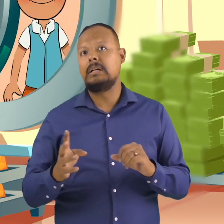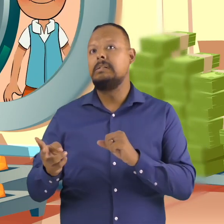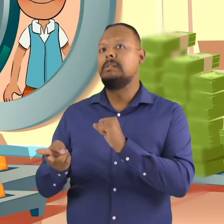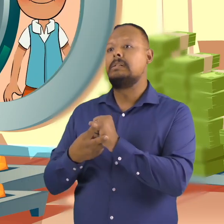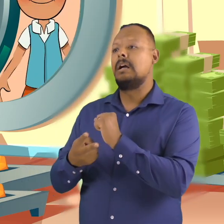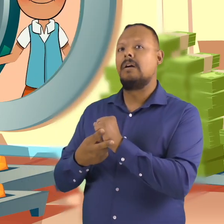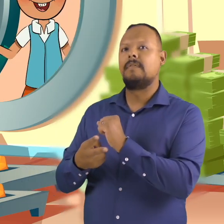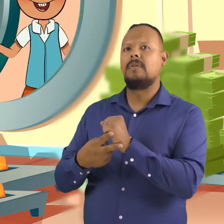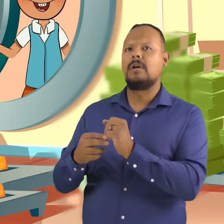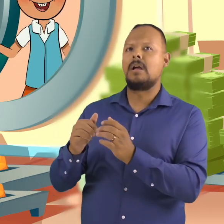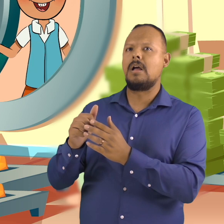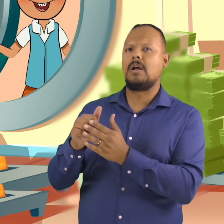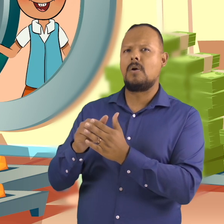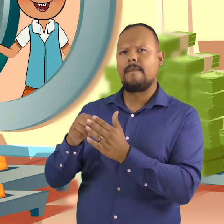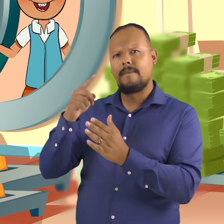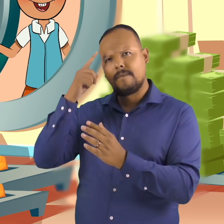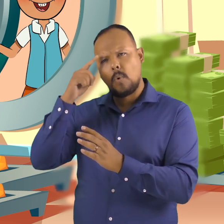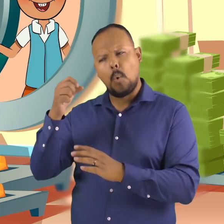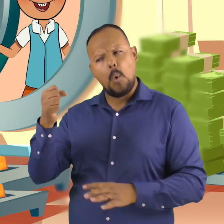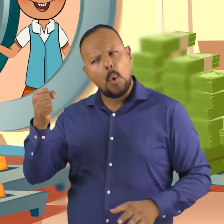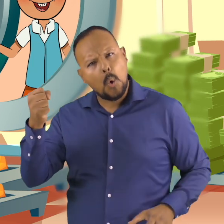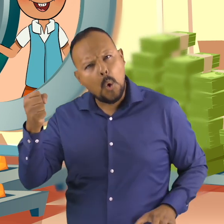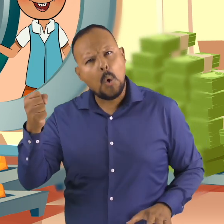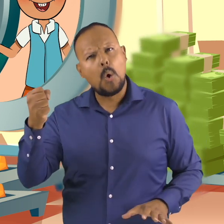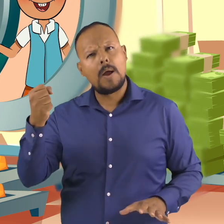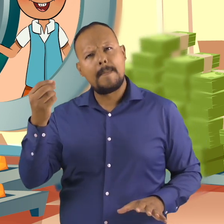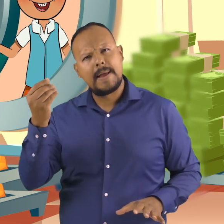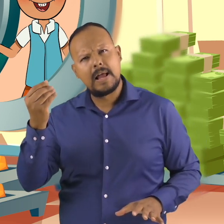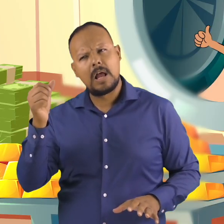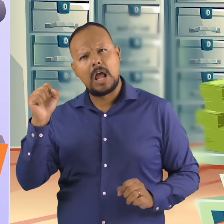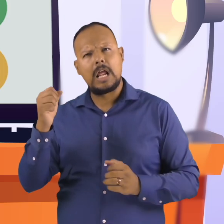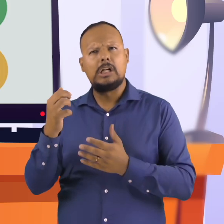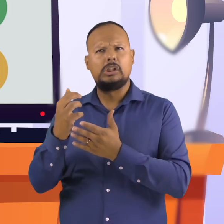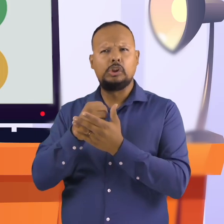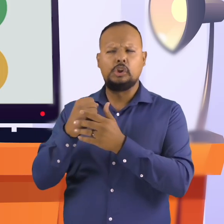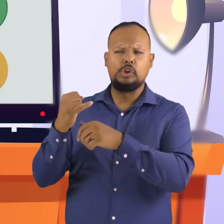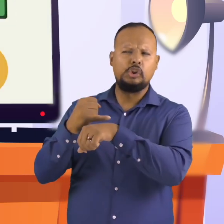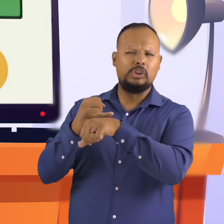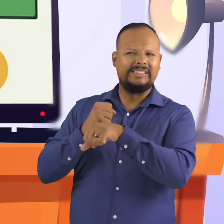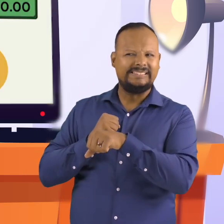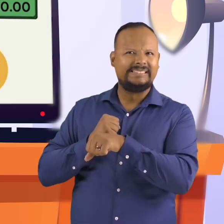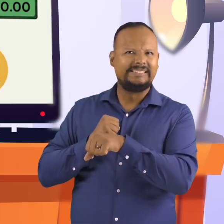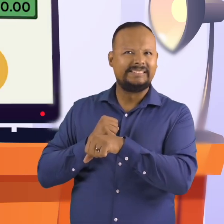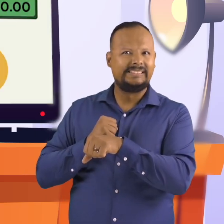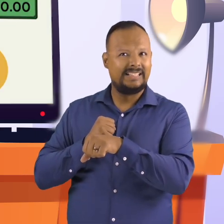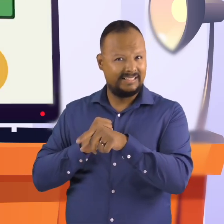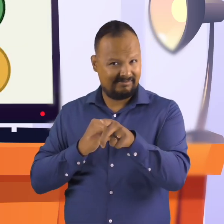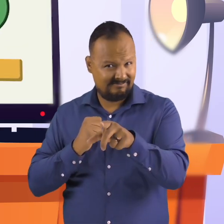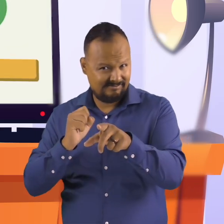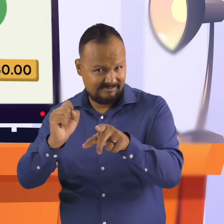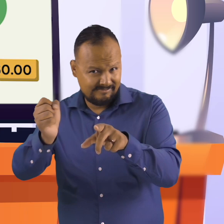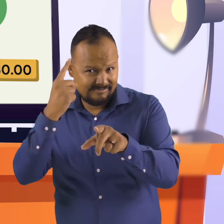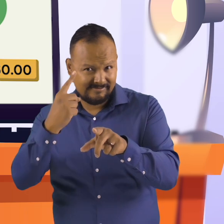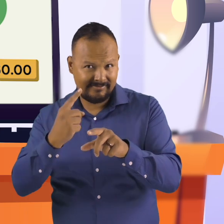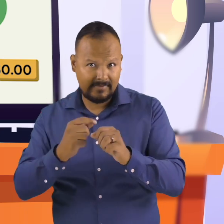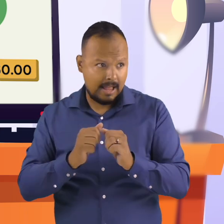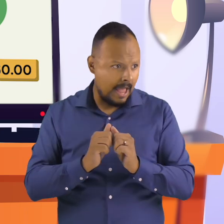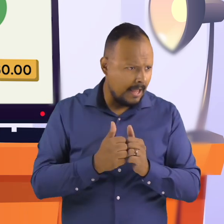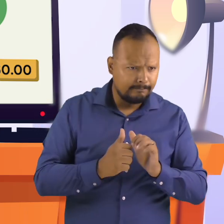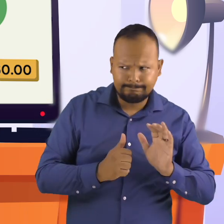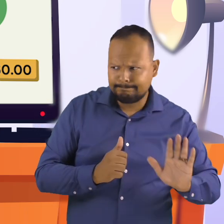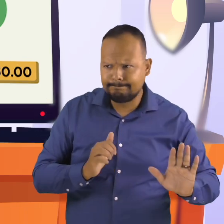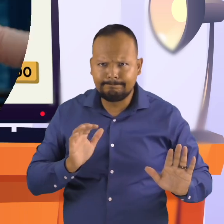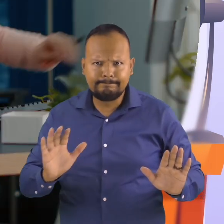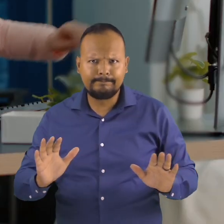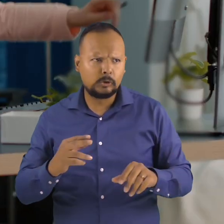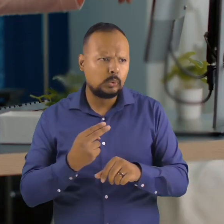long-term money storage that can earn you interest. Understanding how to effectively use both is